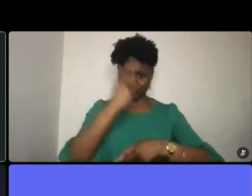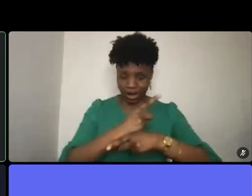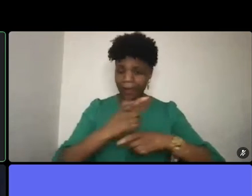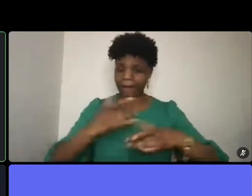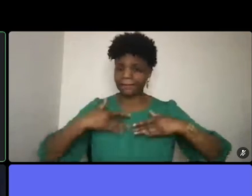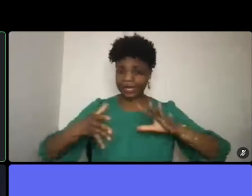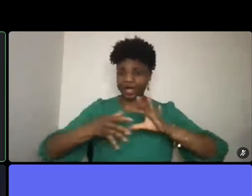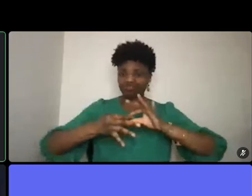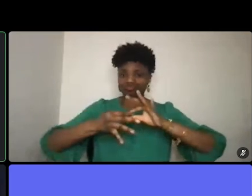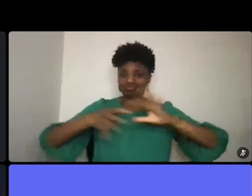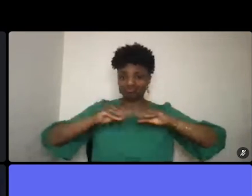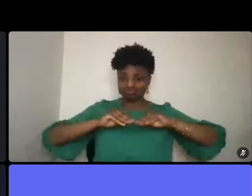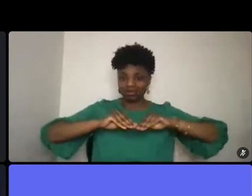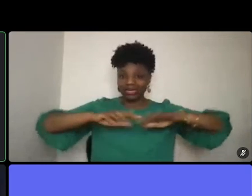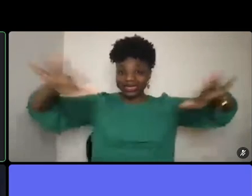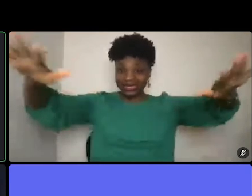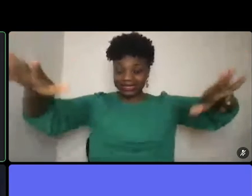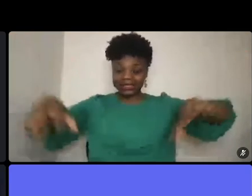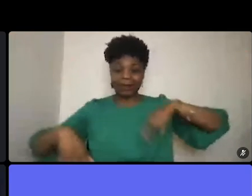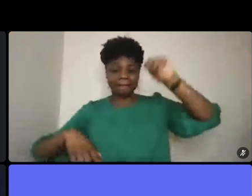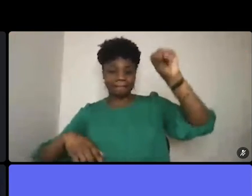Okay, every yeah, Monday and Mondays and Friday now. Fridays.